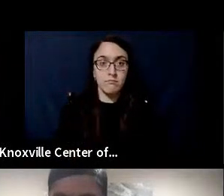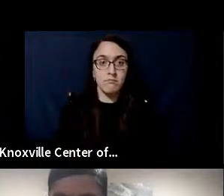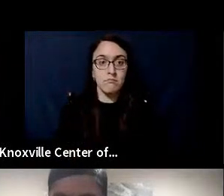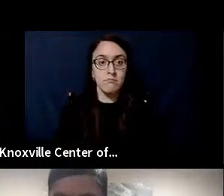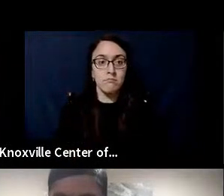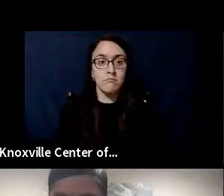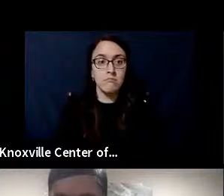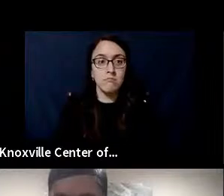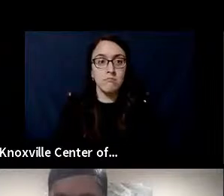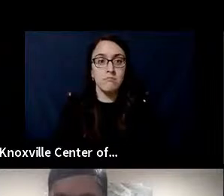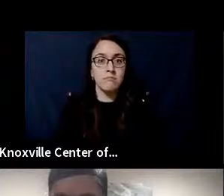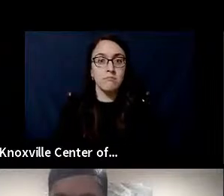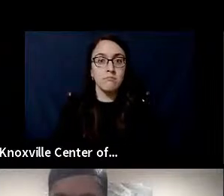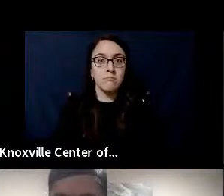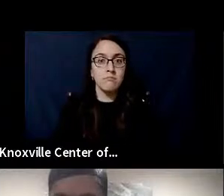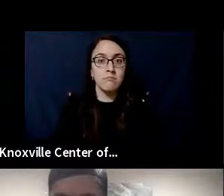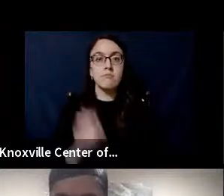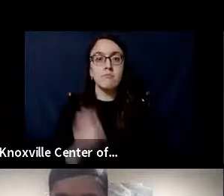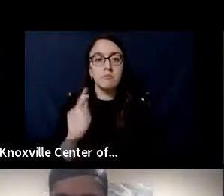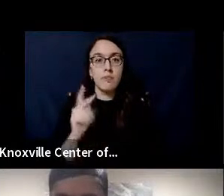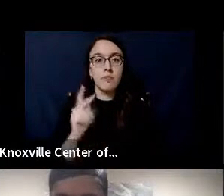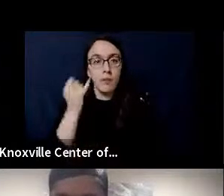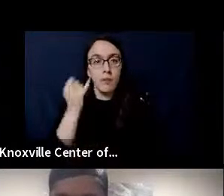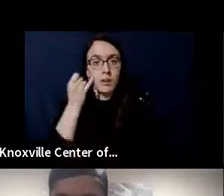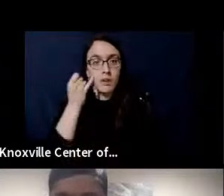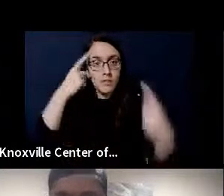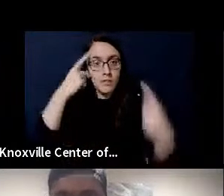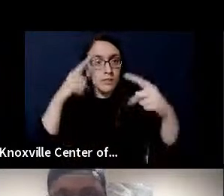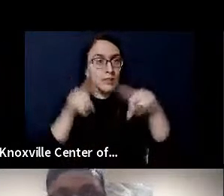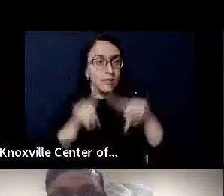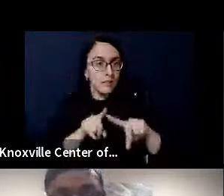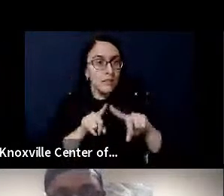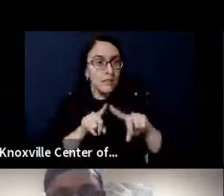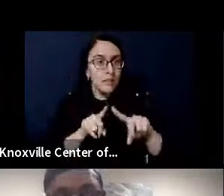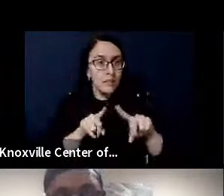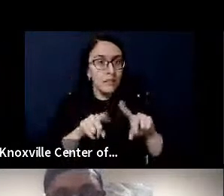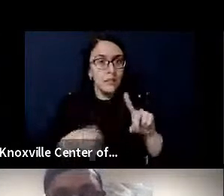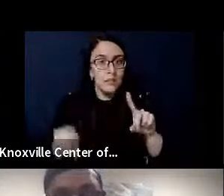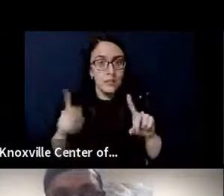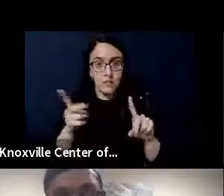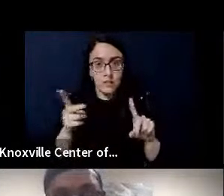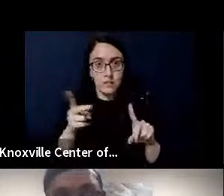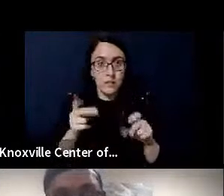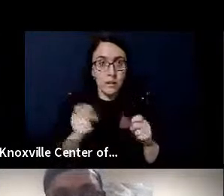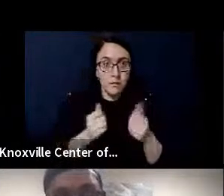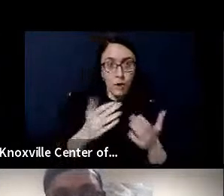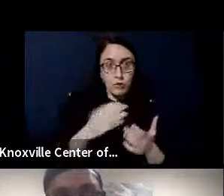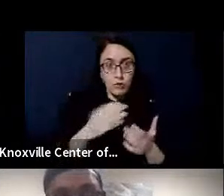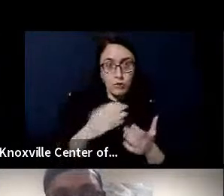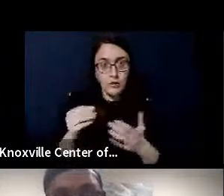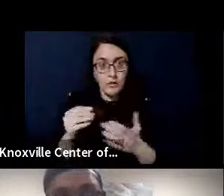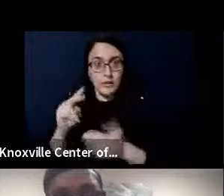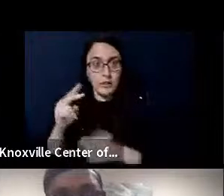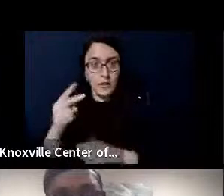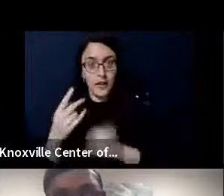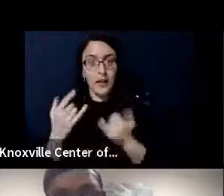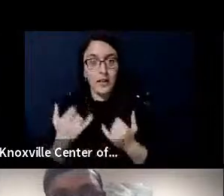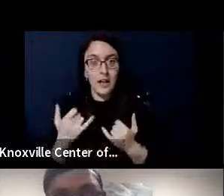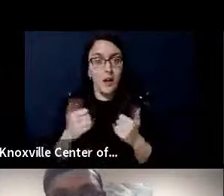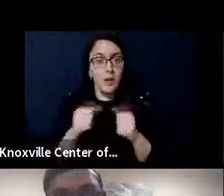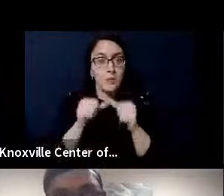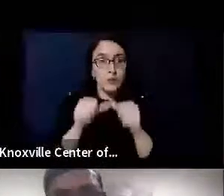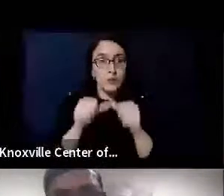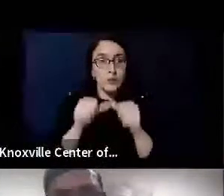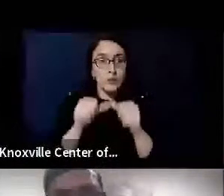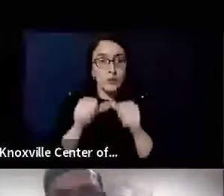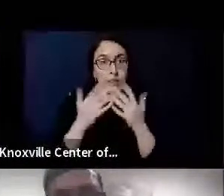So if we have consensus among the person who made the motion and second, we can proceed with a friendly amendment, if that's